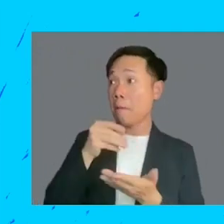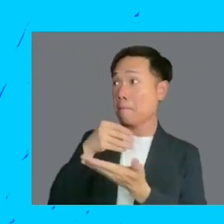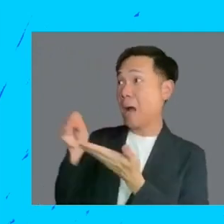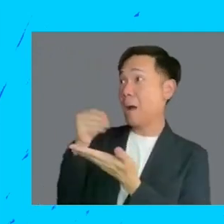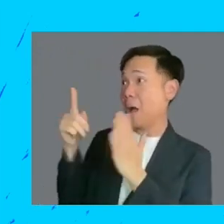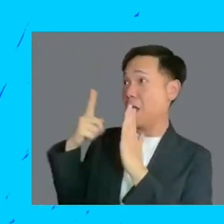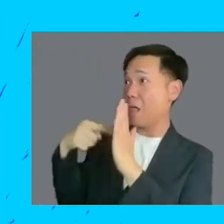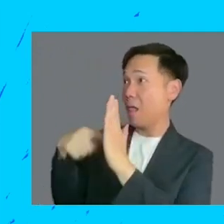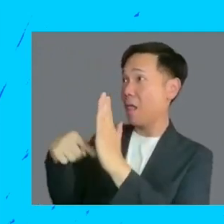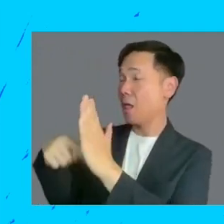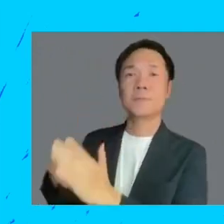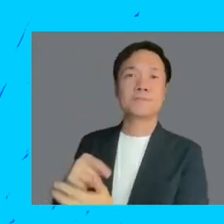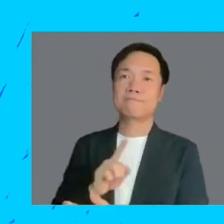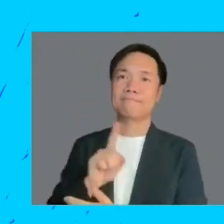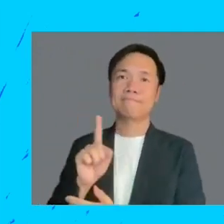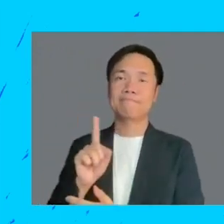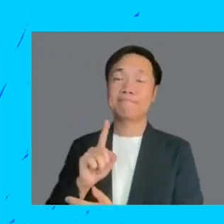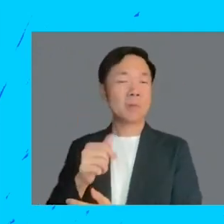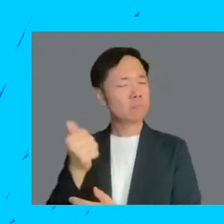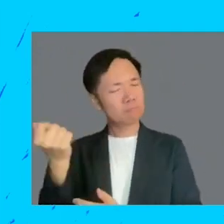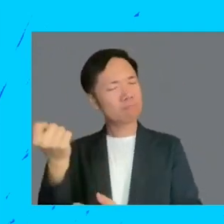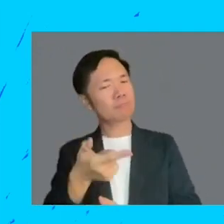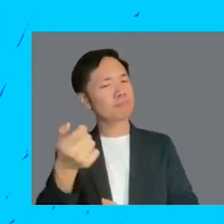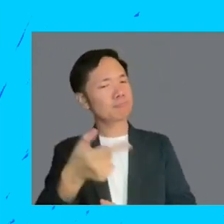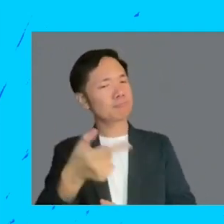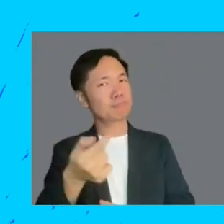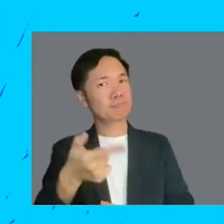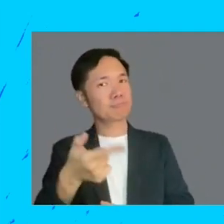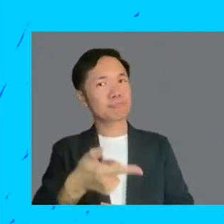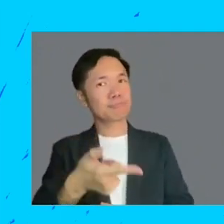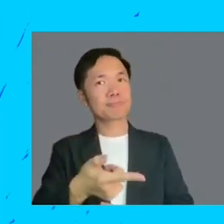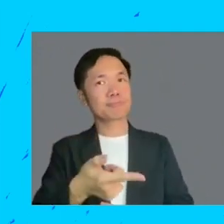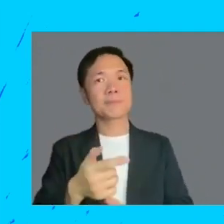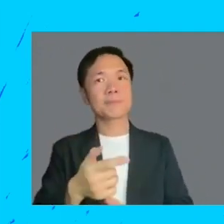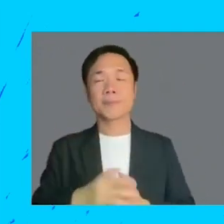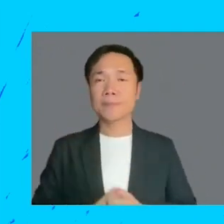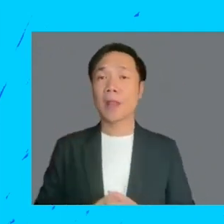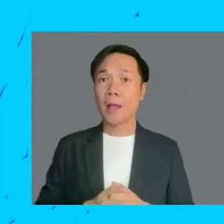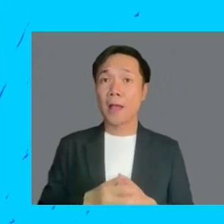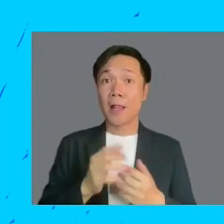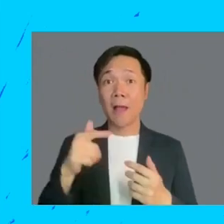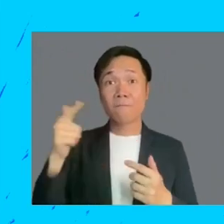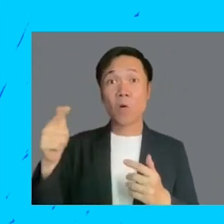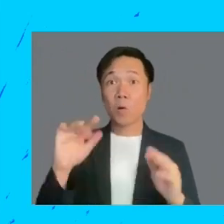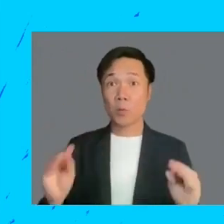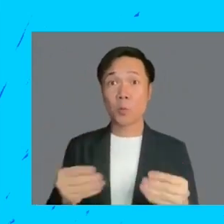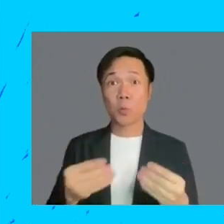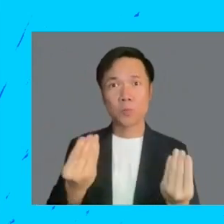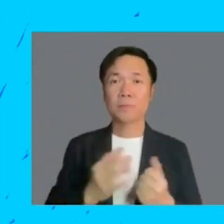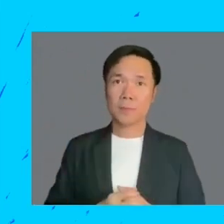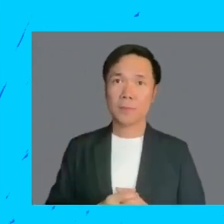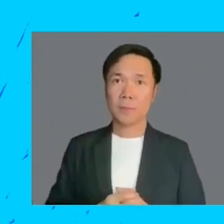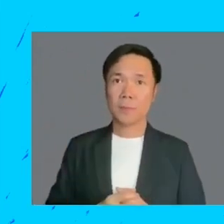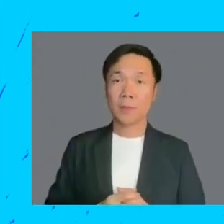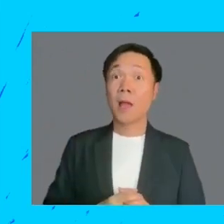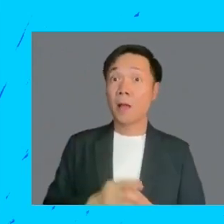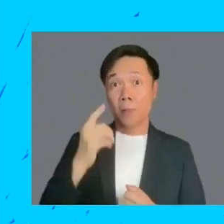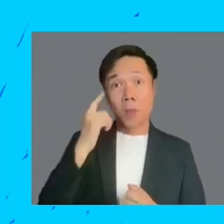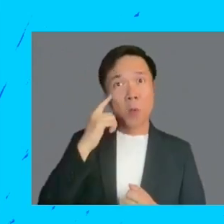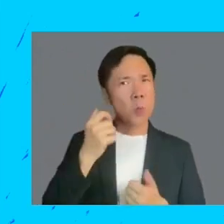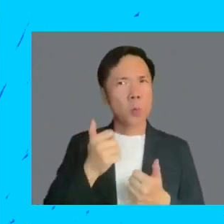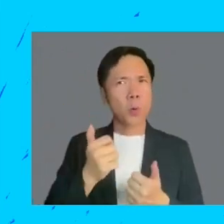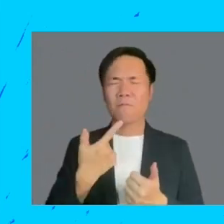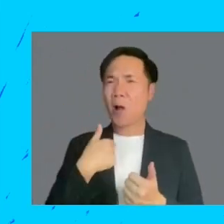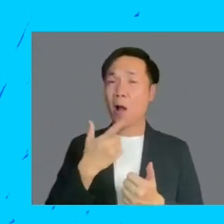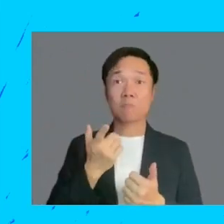Advocacy efforts for multi-sectoral HIV programming for adolescents can emphasize both the benefits of